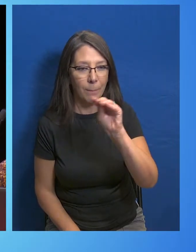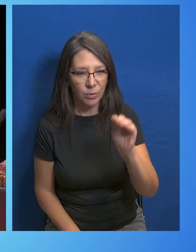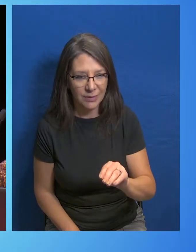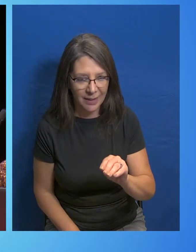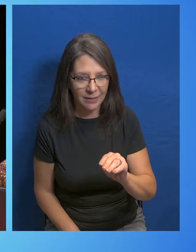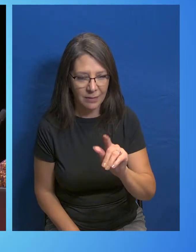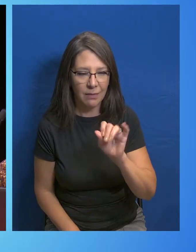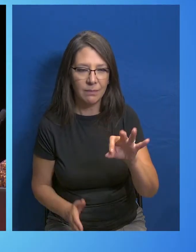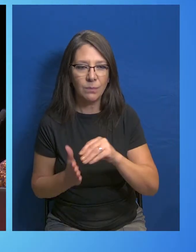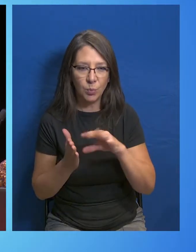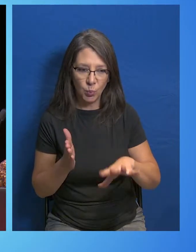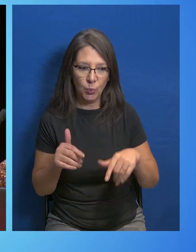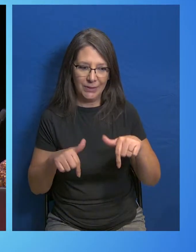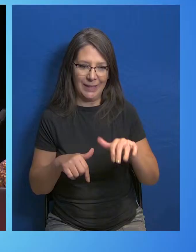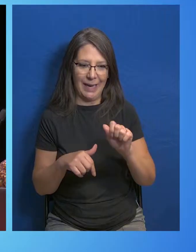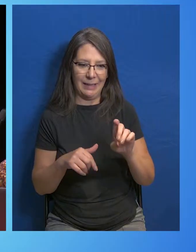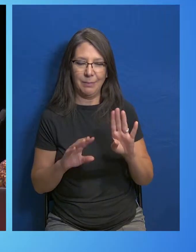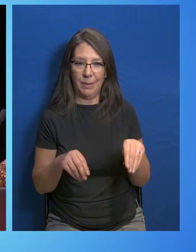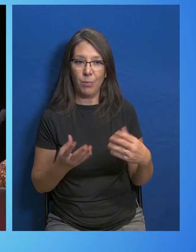by ASDB.